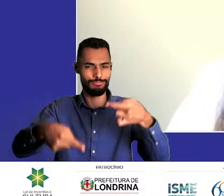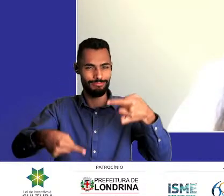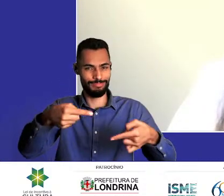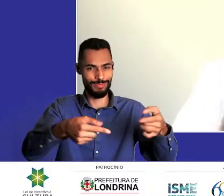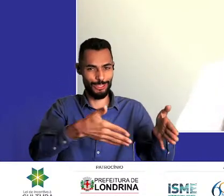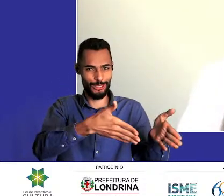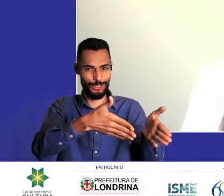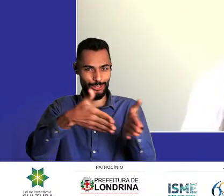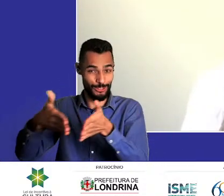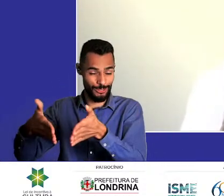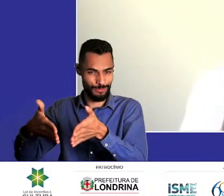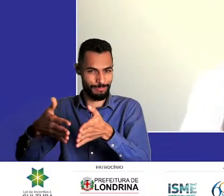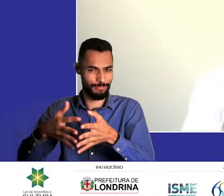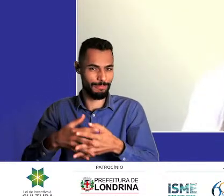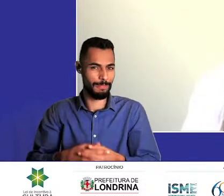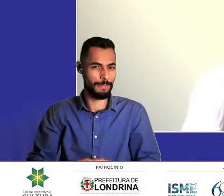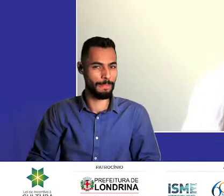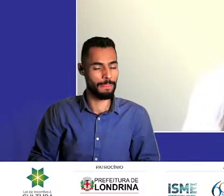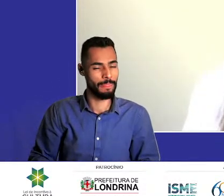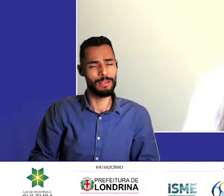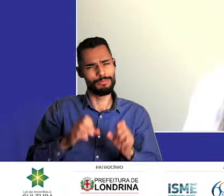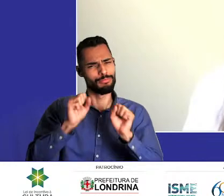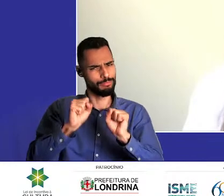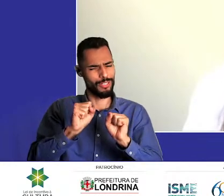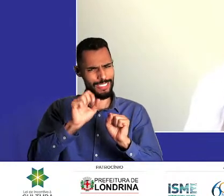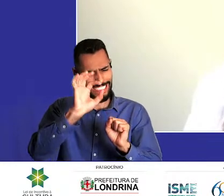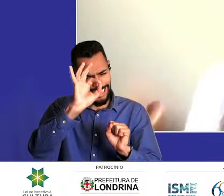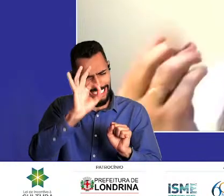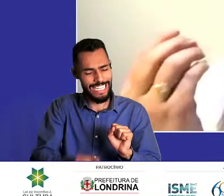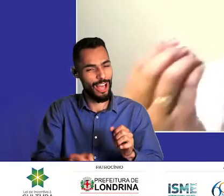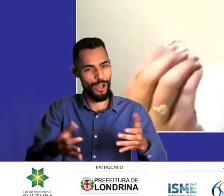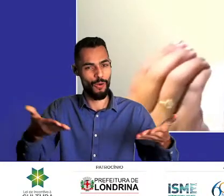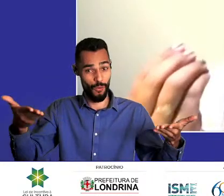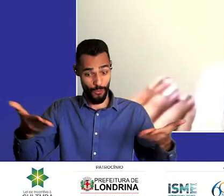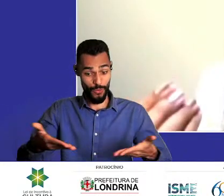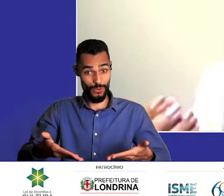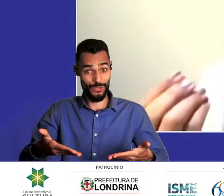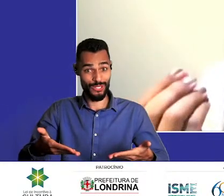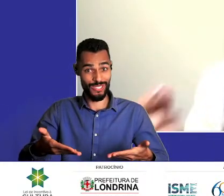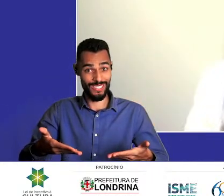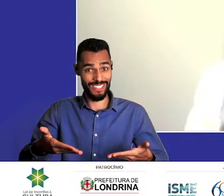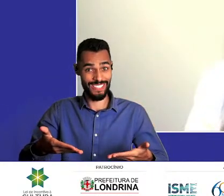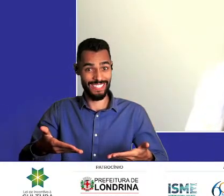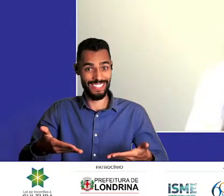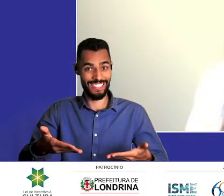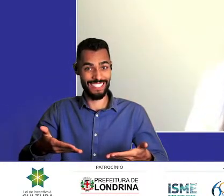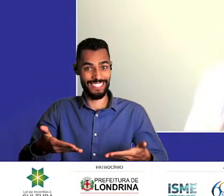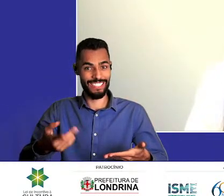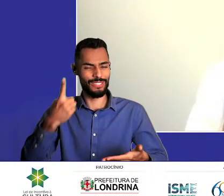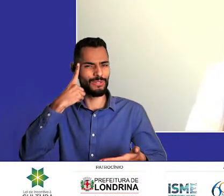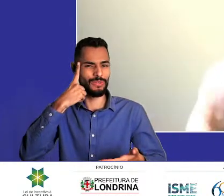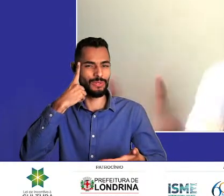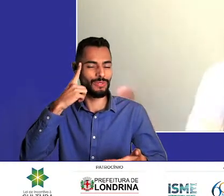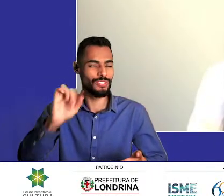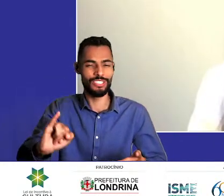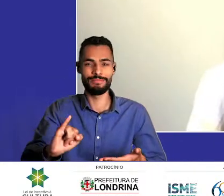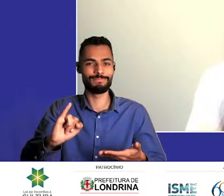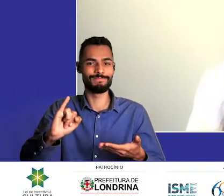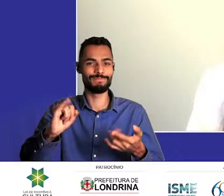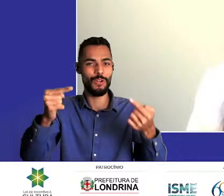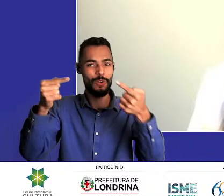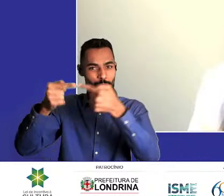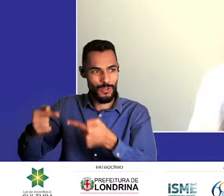said, that today is a culmination of those, of that little spark, those